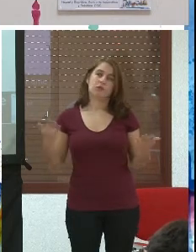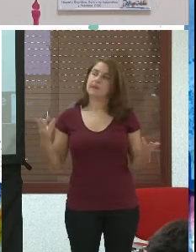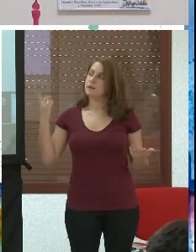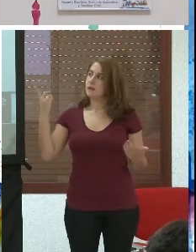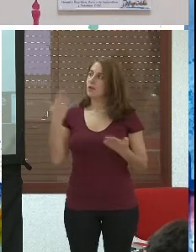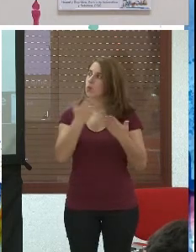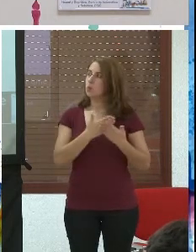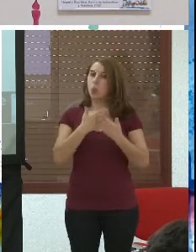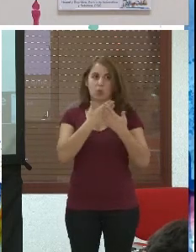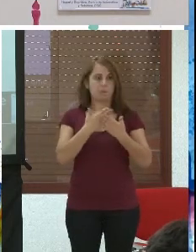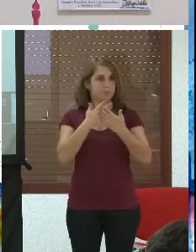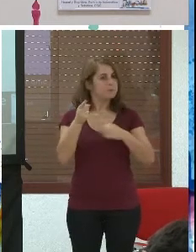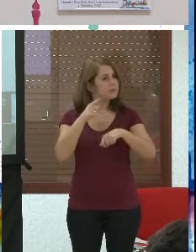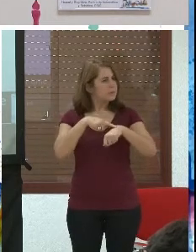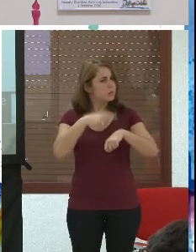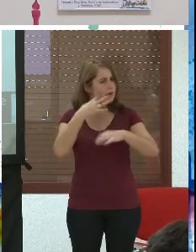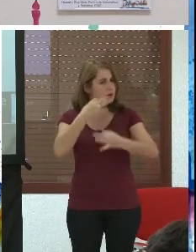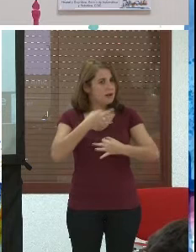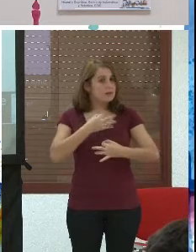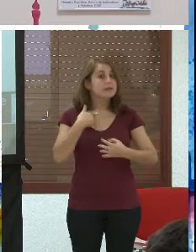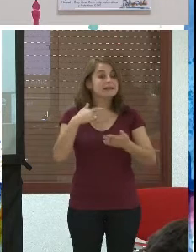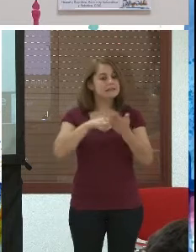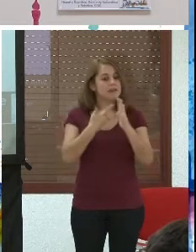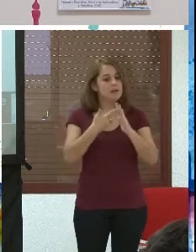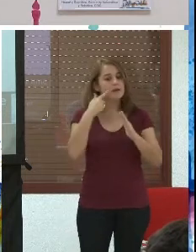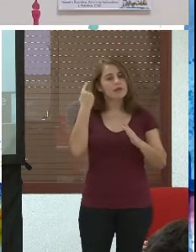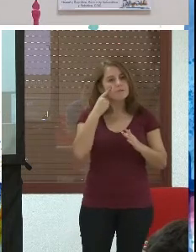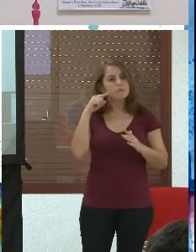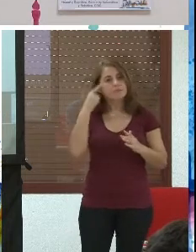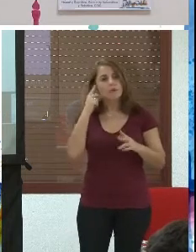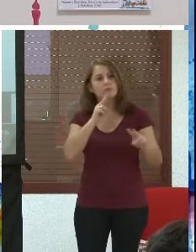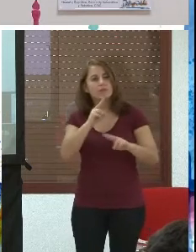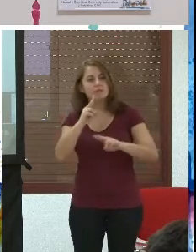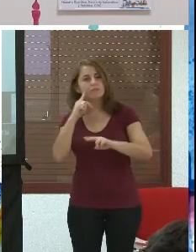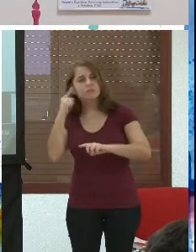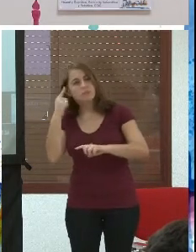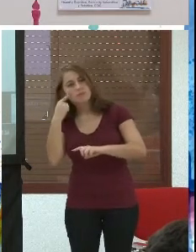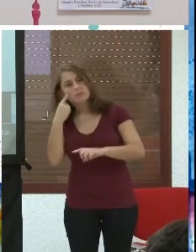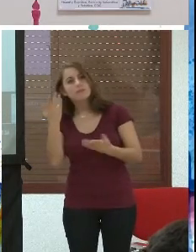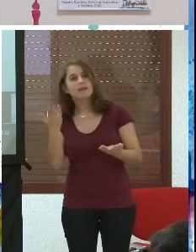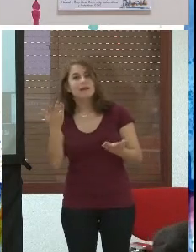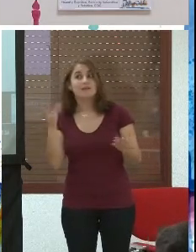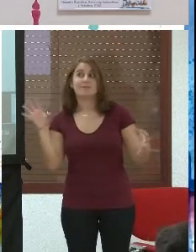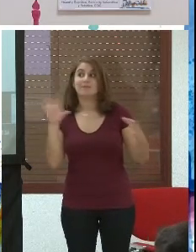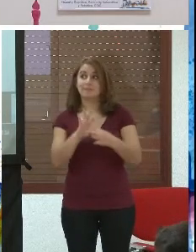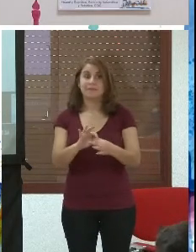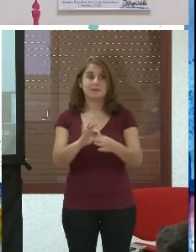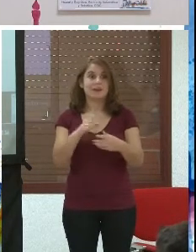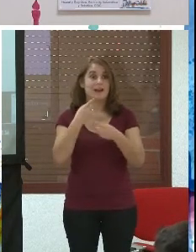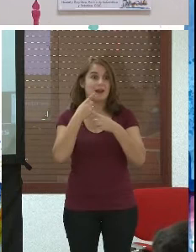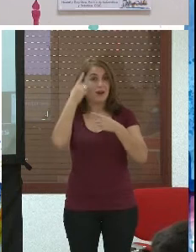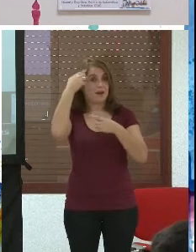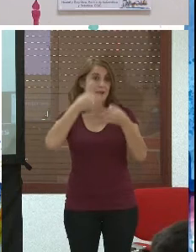esto es un estudio en tiempo real, el sistema nos va identificando las respuestas de las unidades